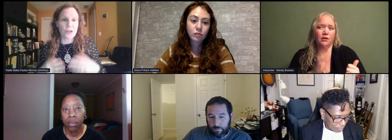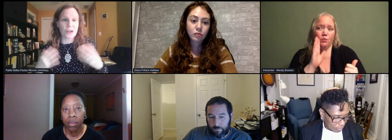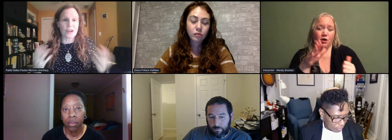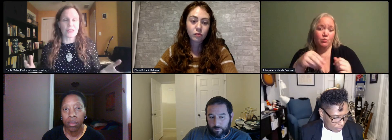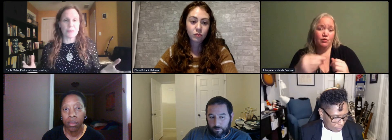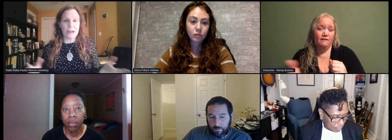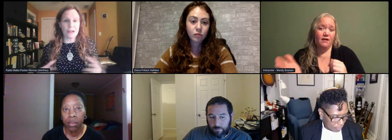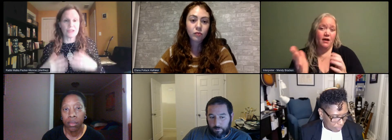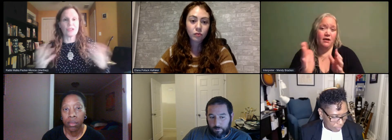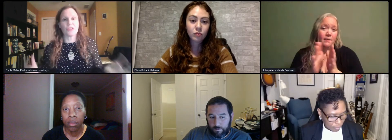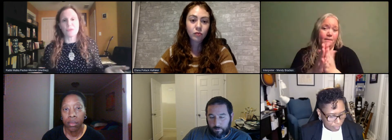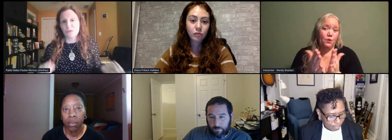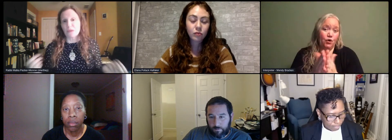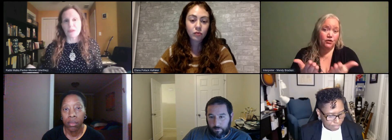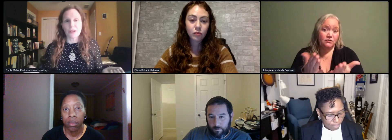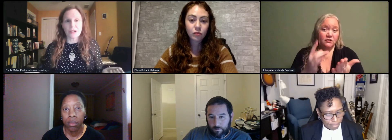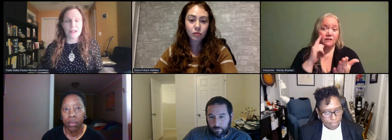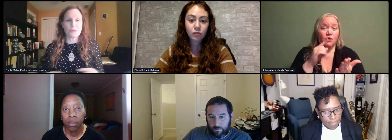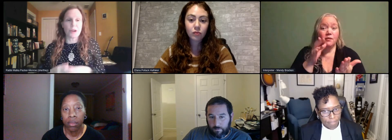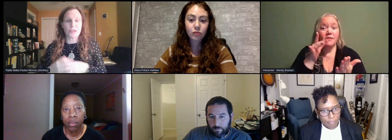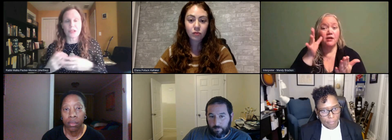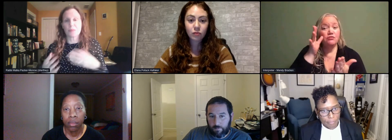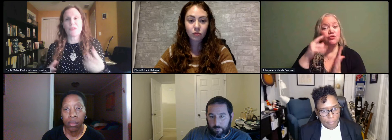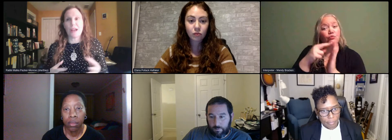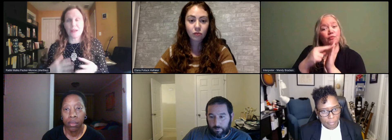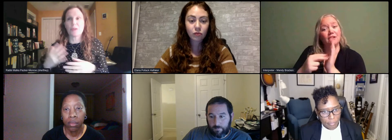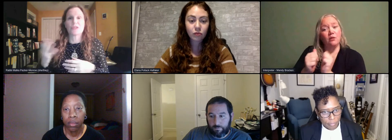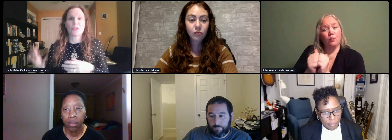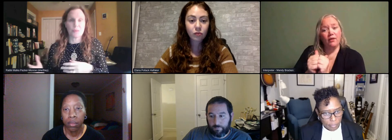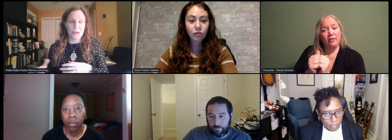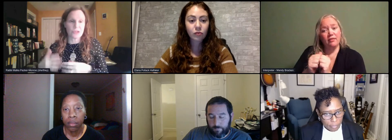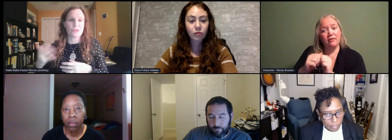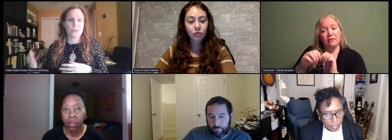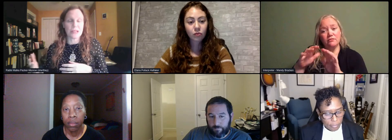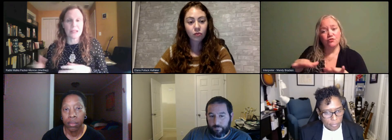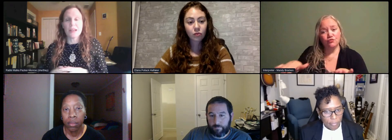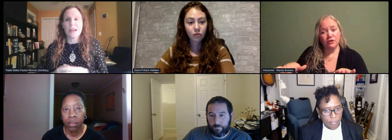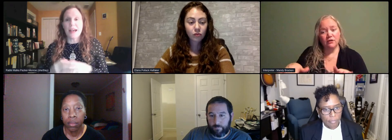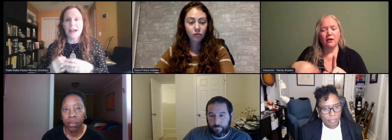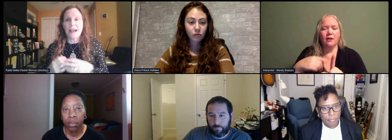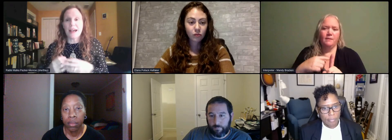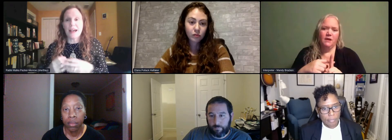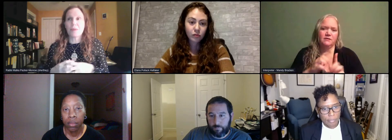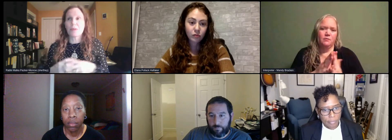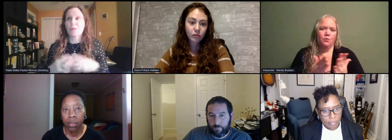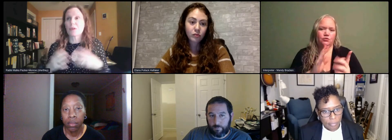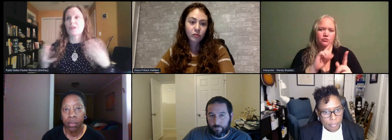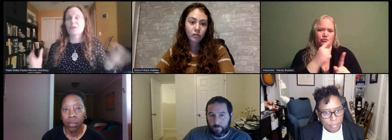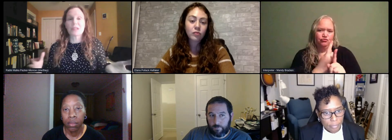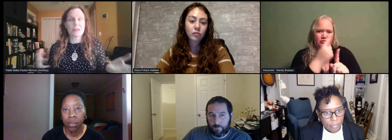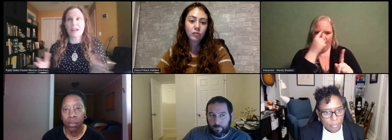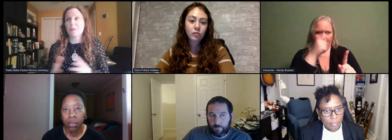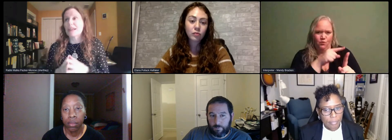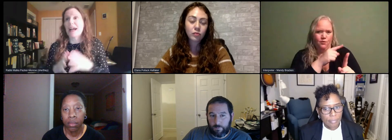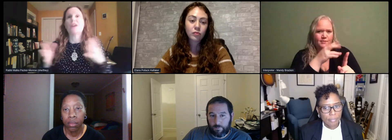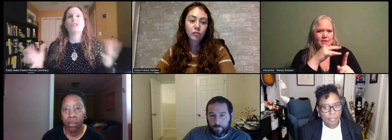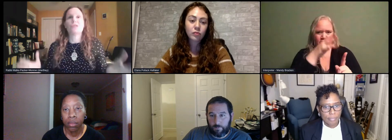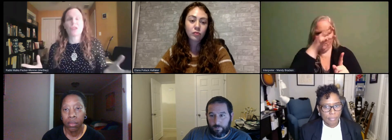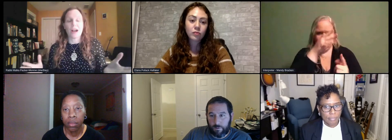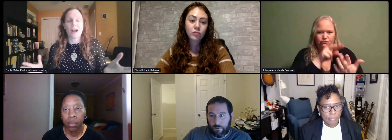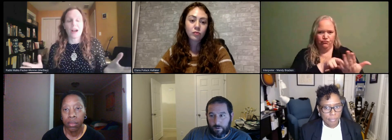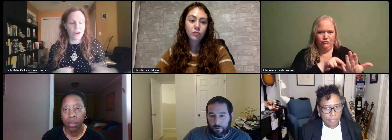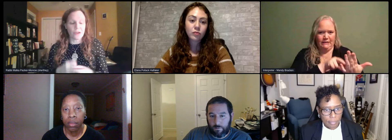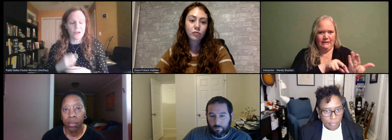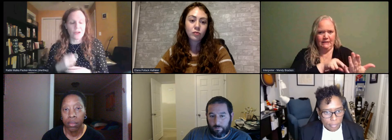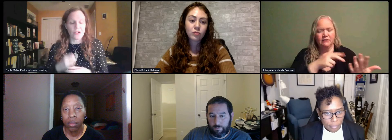to read with their kids. We're also going to provide books for the parents to read. But we're really going to be talking about, like, how do you talk about